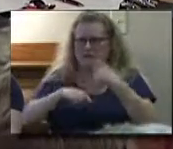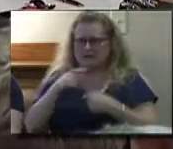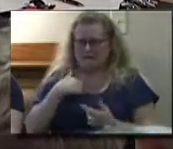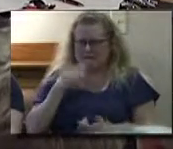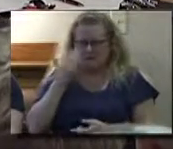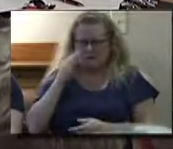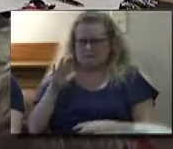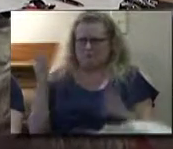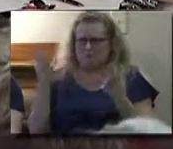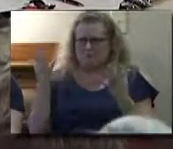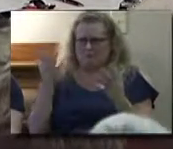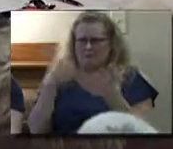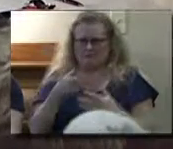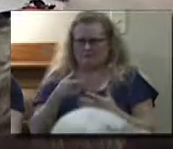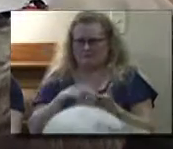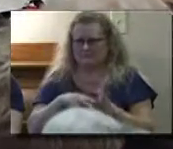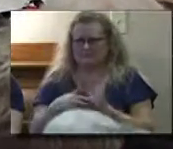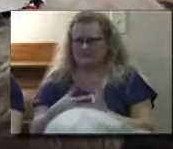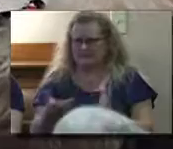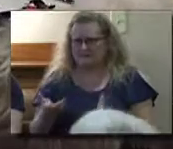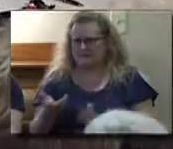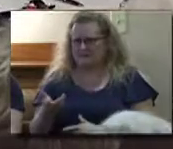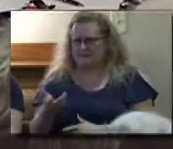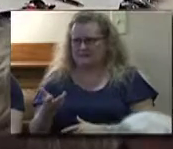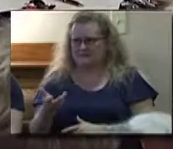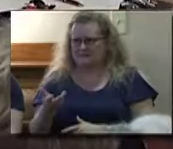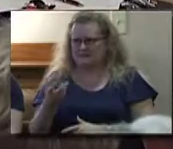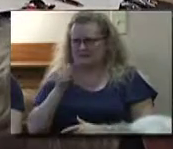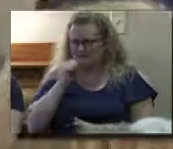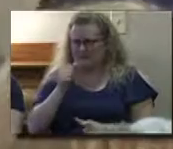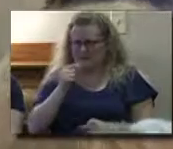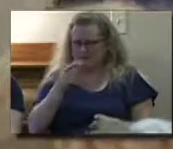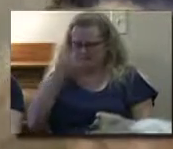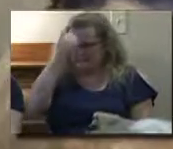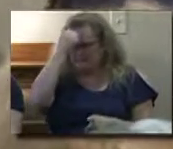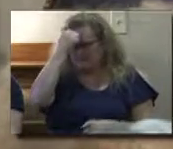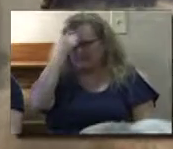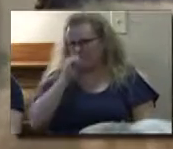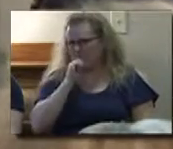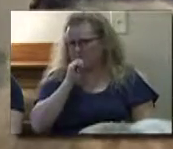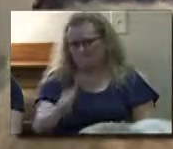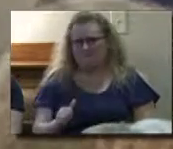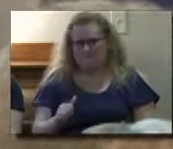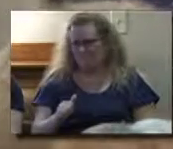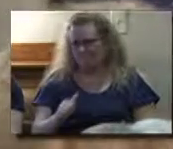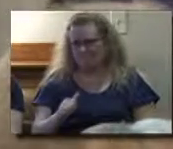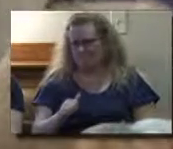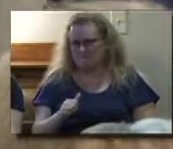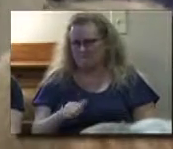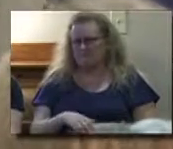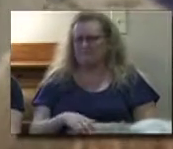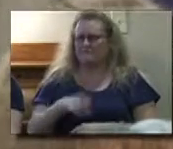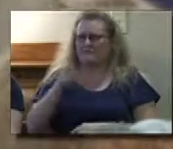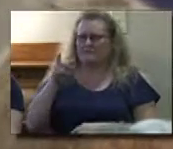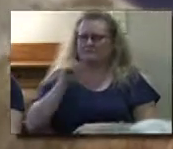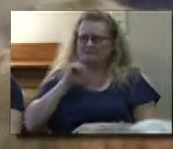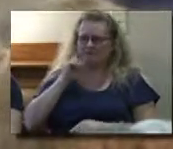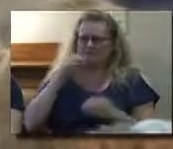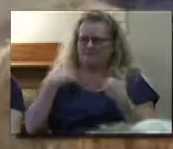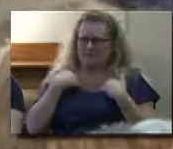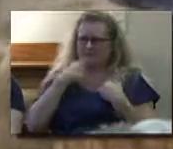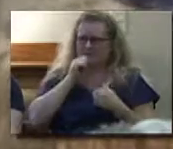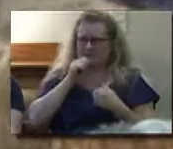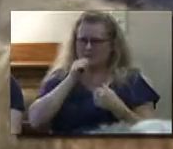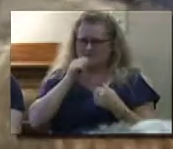don't know what it is, but it's not because they're dumb. These guys are very well read. Well, the deaf have secret sign language